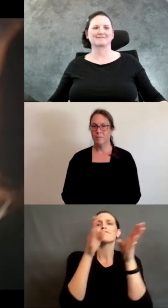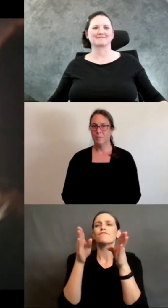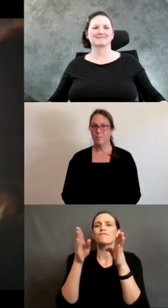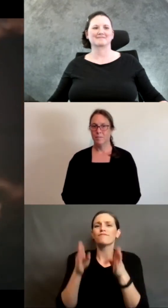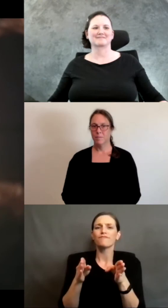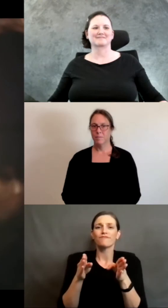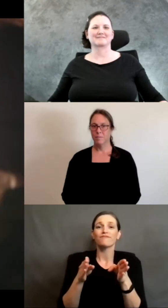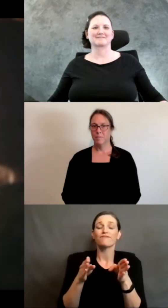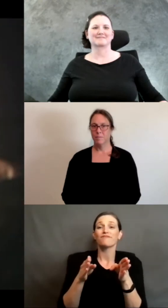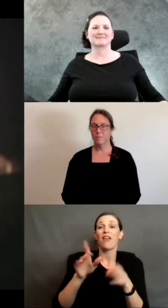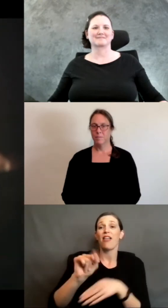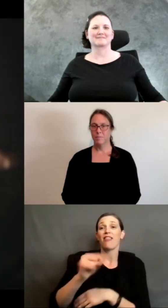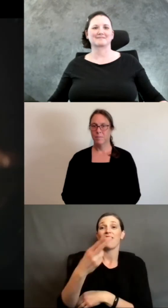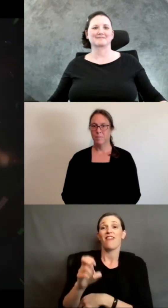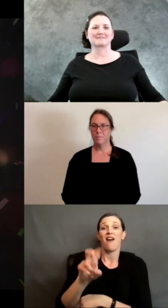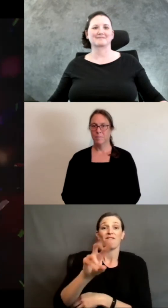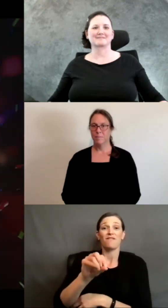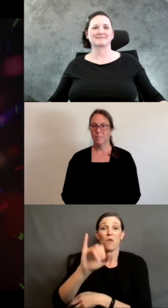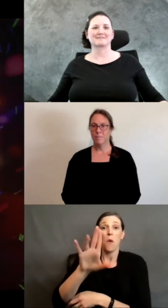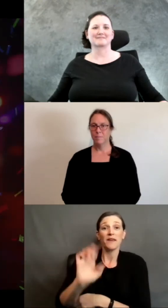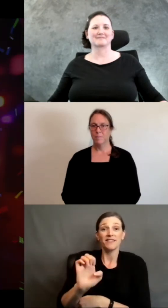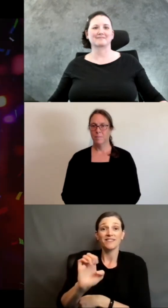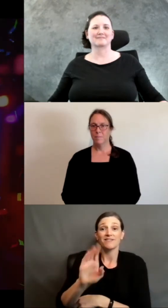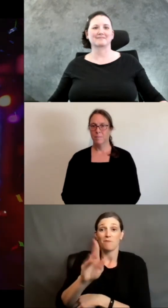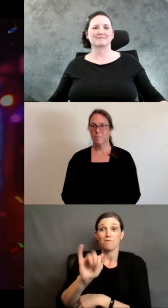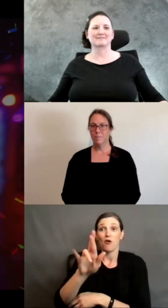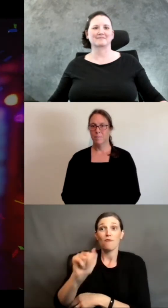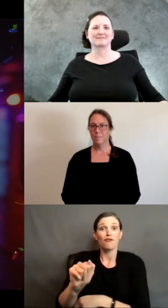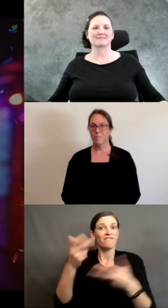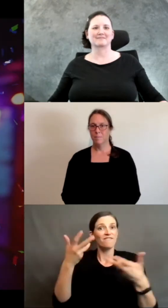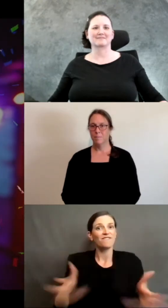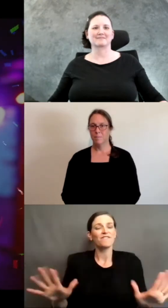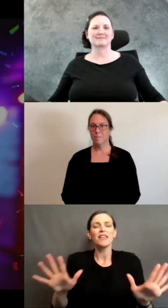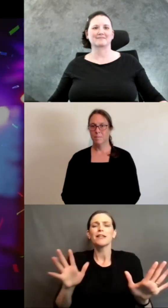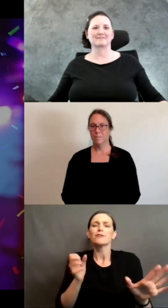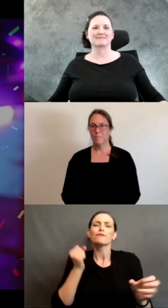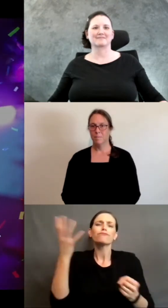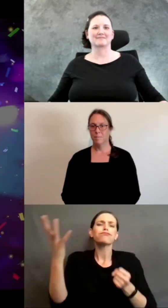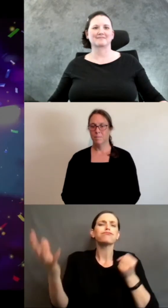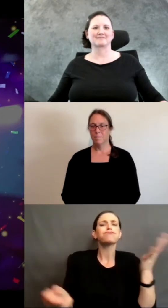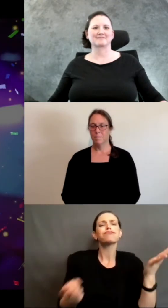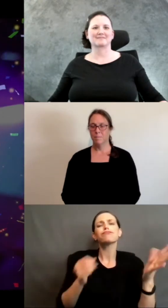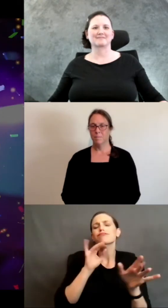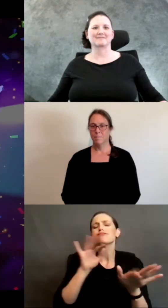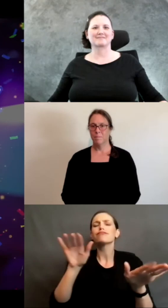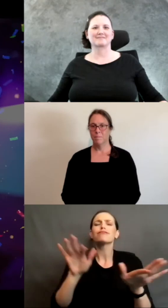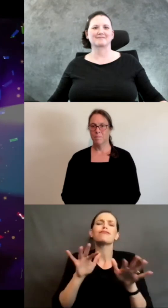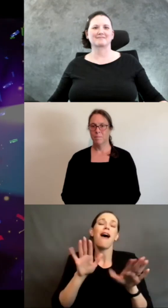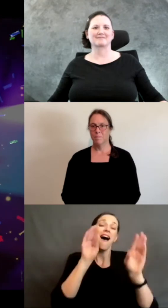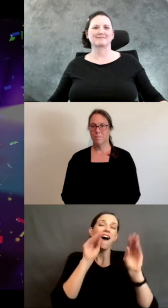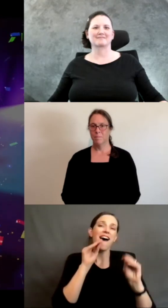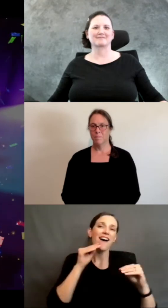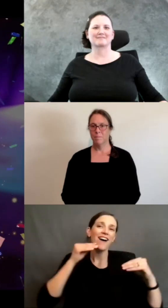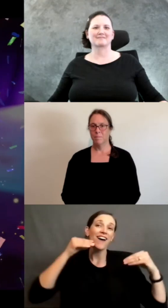On the stage with The Voice, Barbara finishes singing. She is smiling.